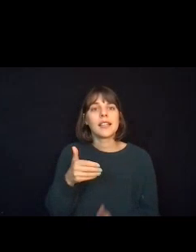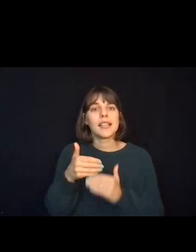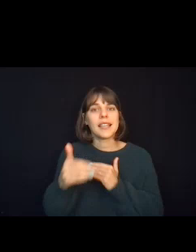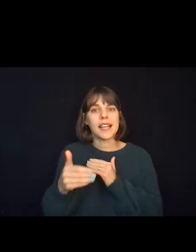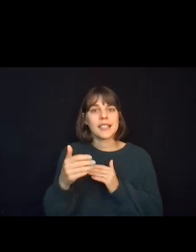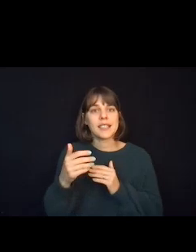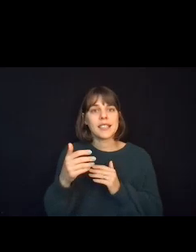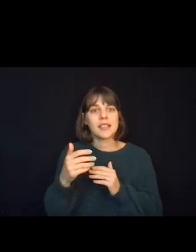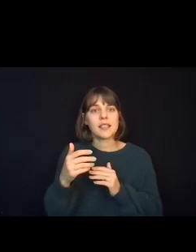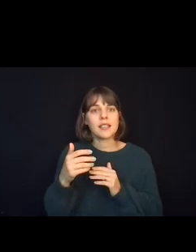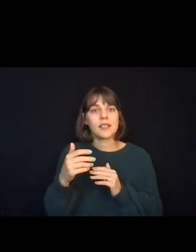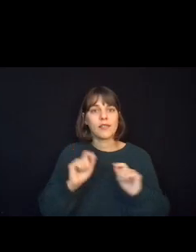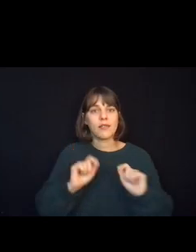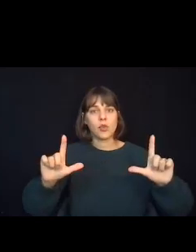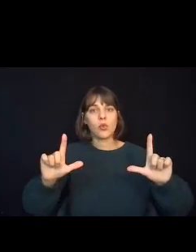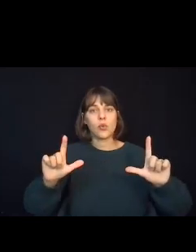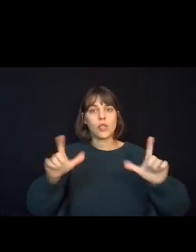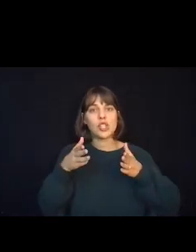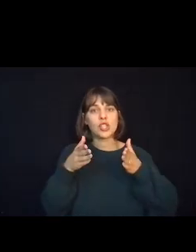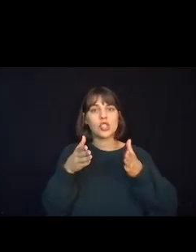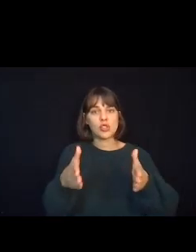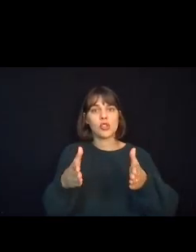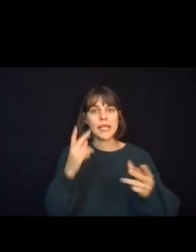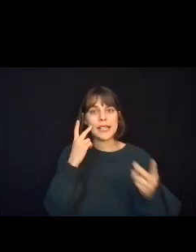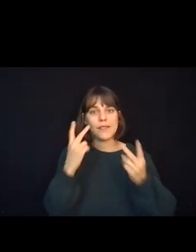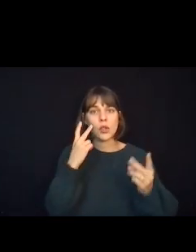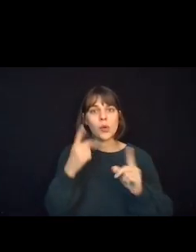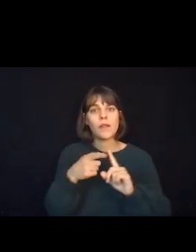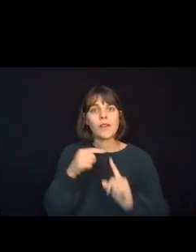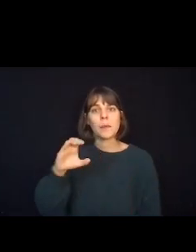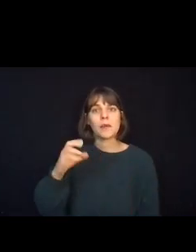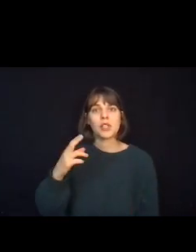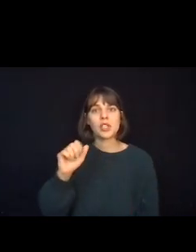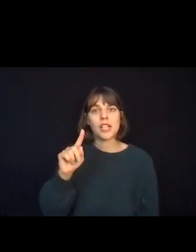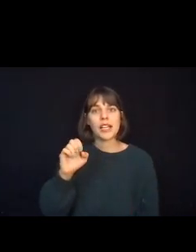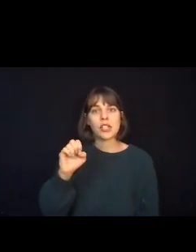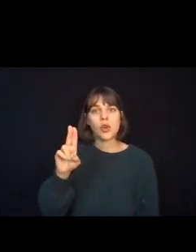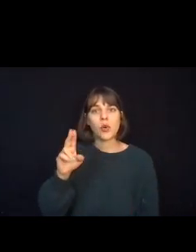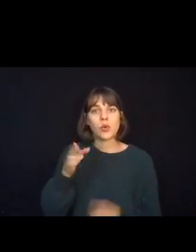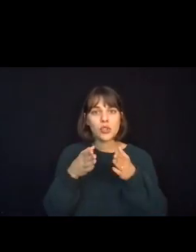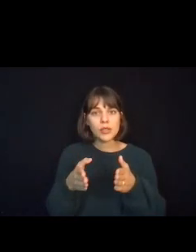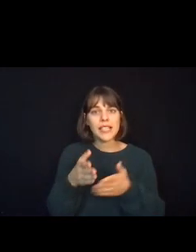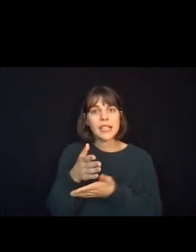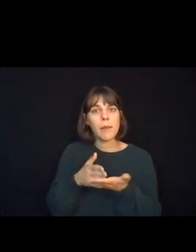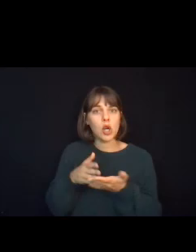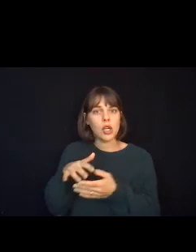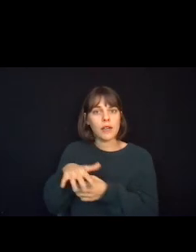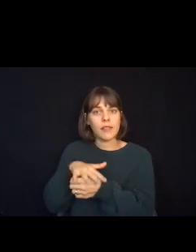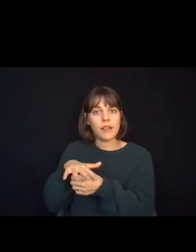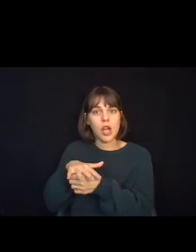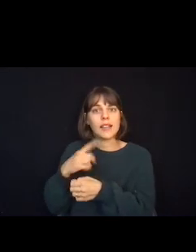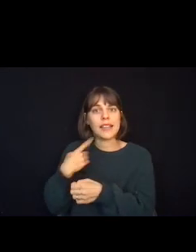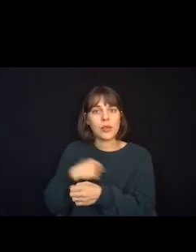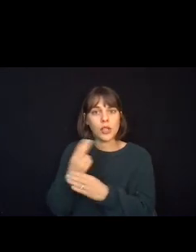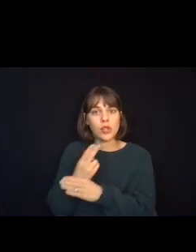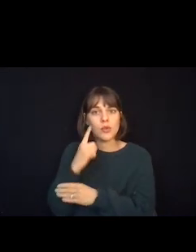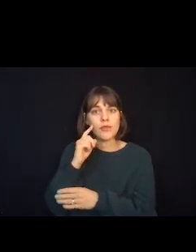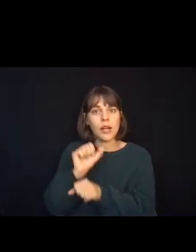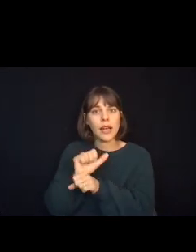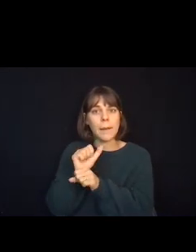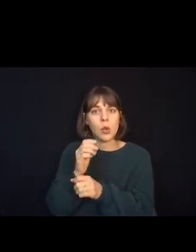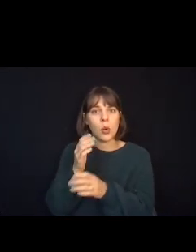is just a street view, as you can see it from Chateau Street, the portion of the lot that we utilize for